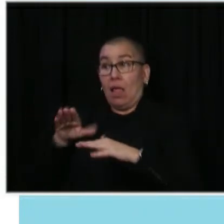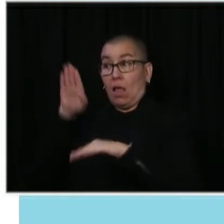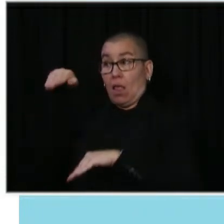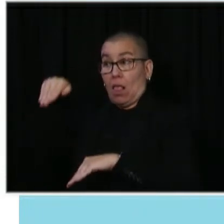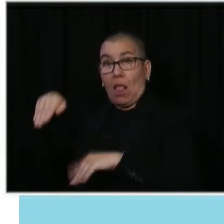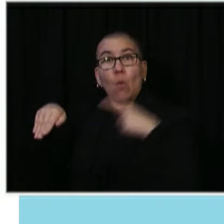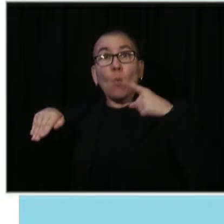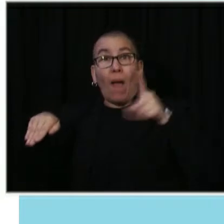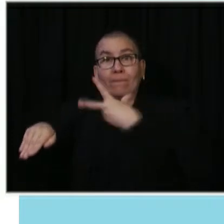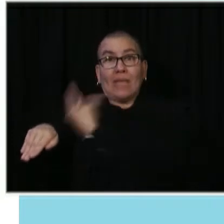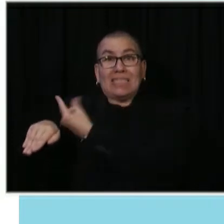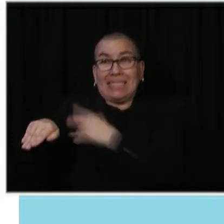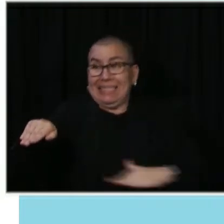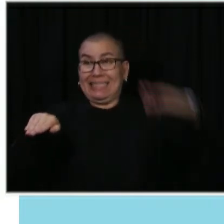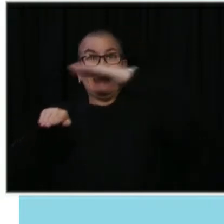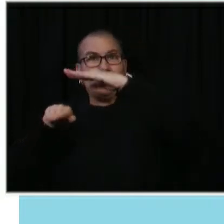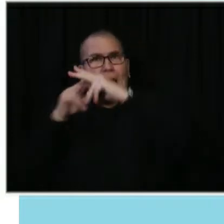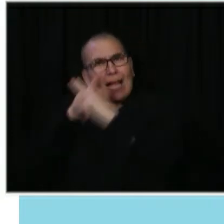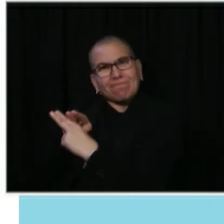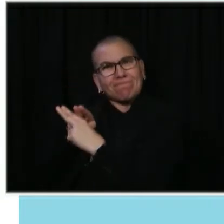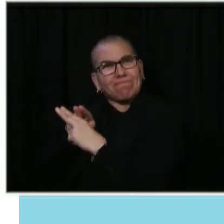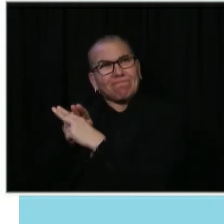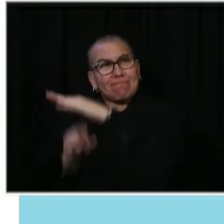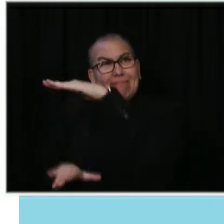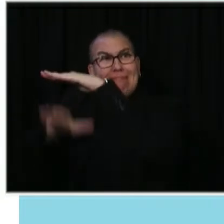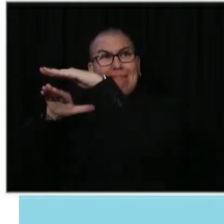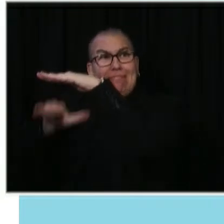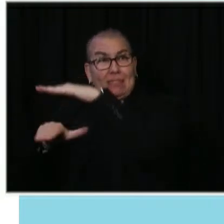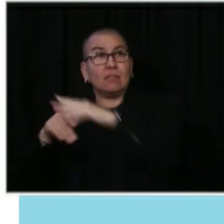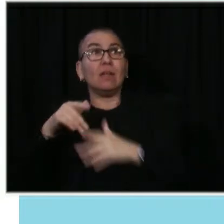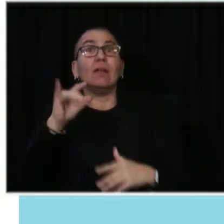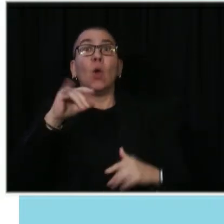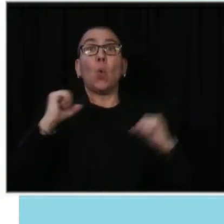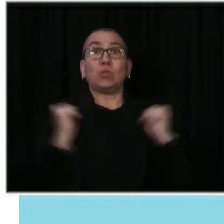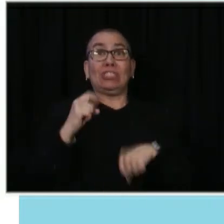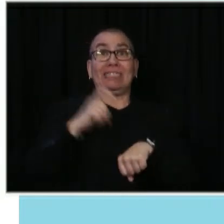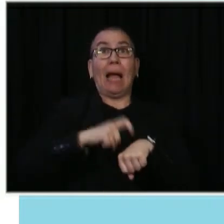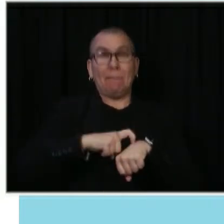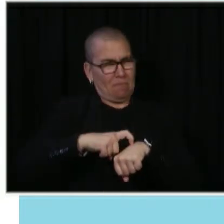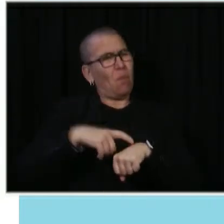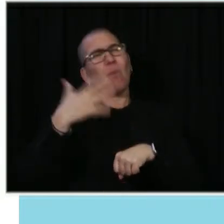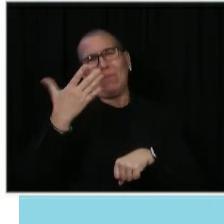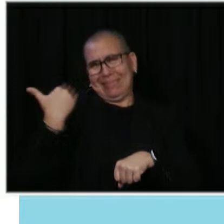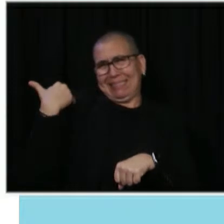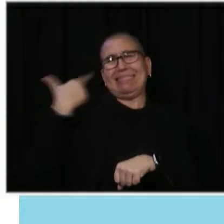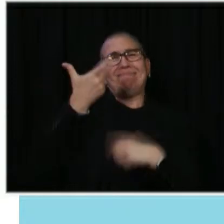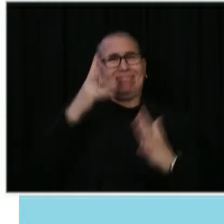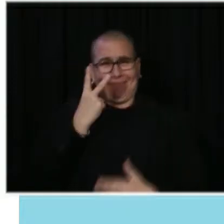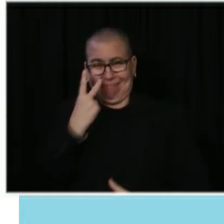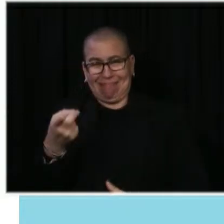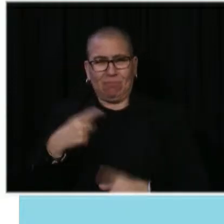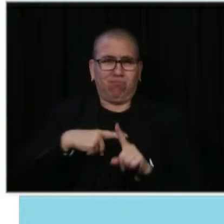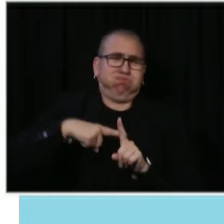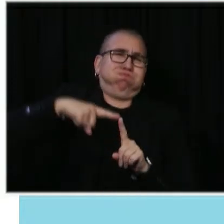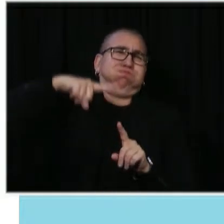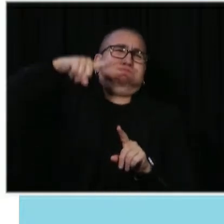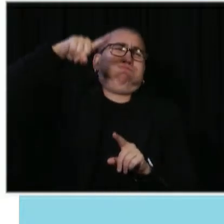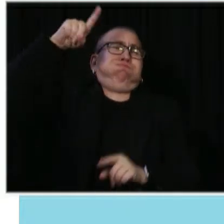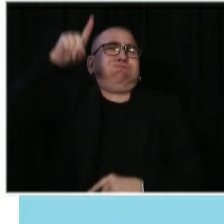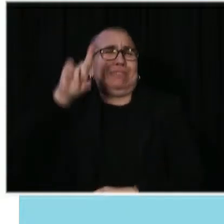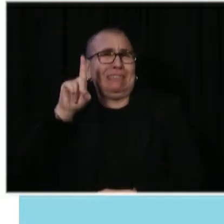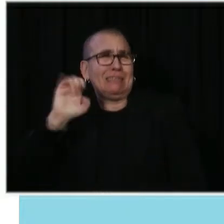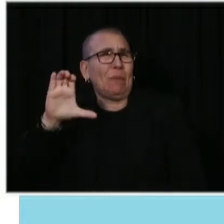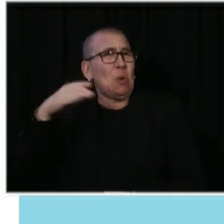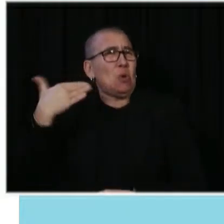were making mitigation efforts. We put things in place. But even though we did those things in October and